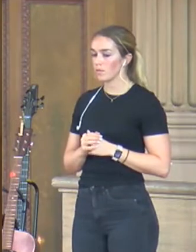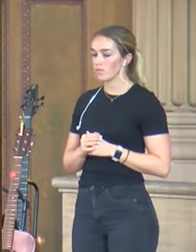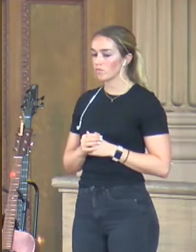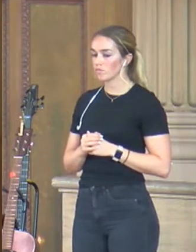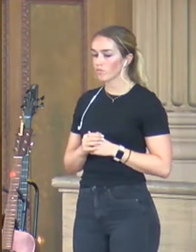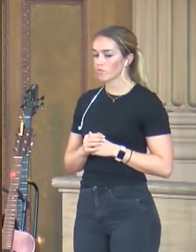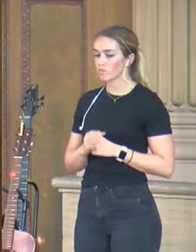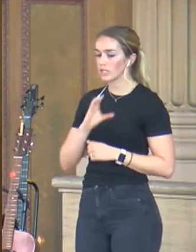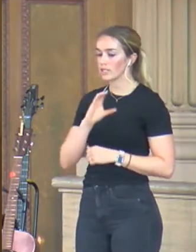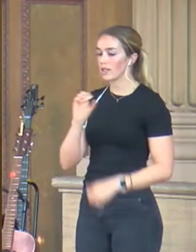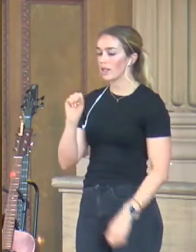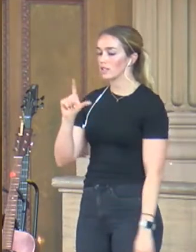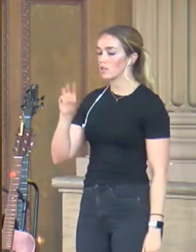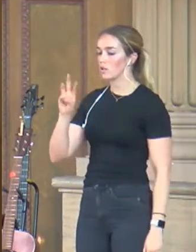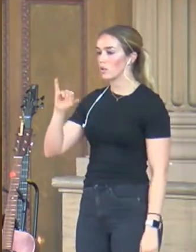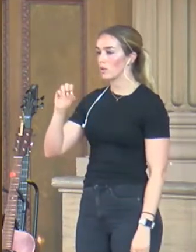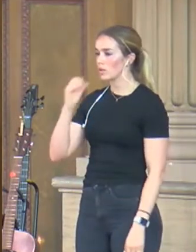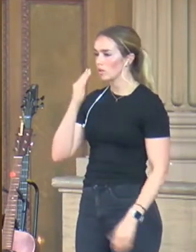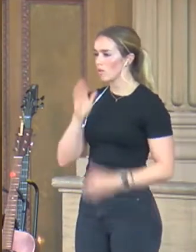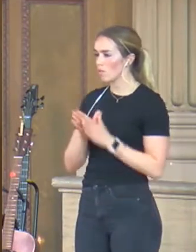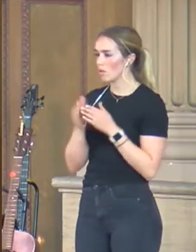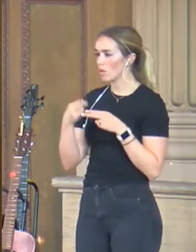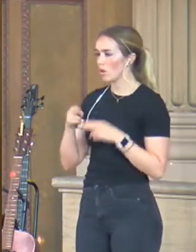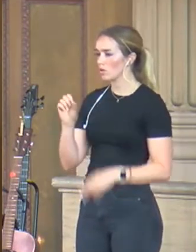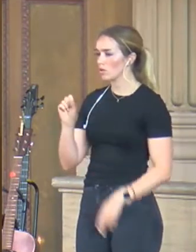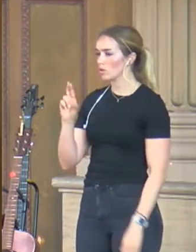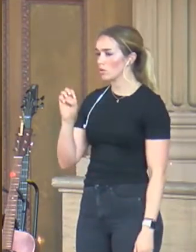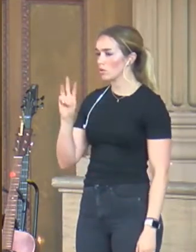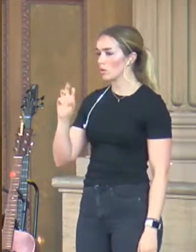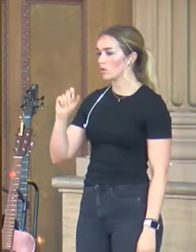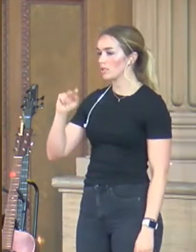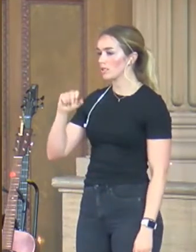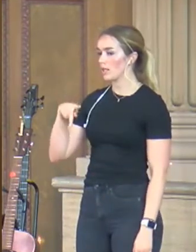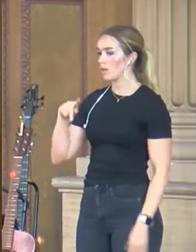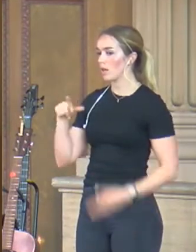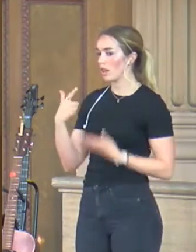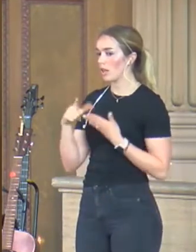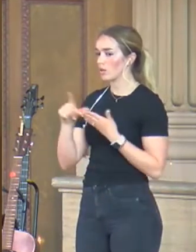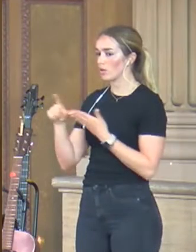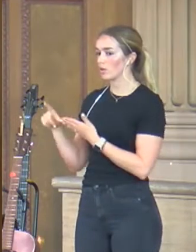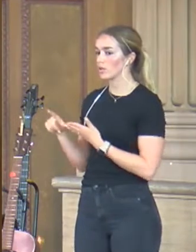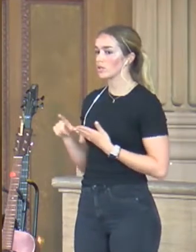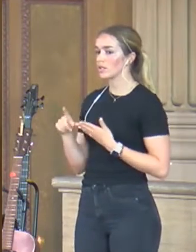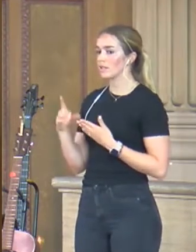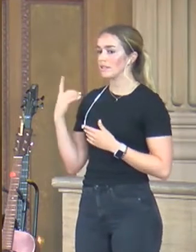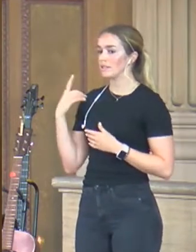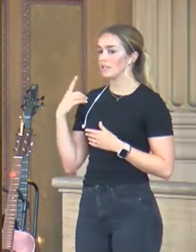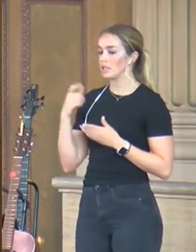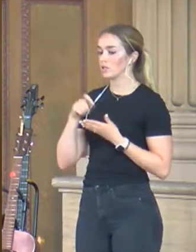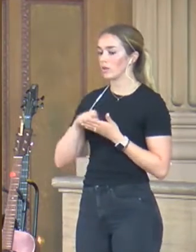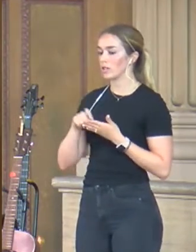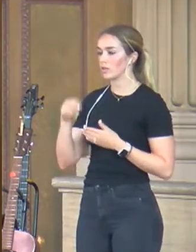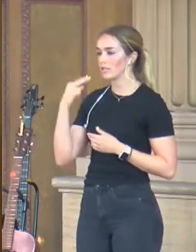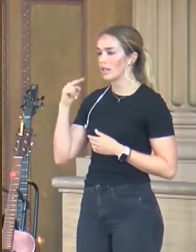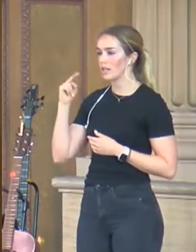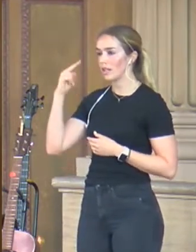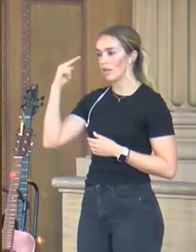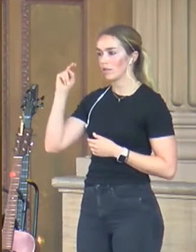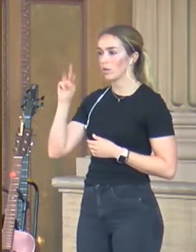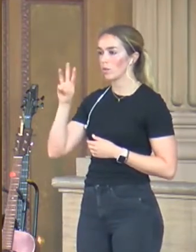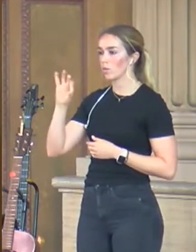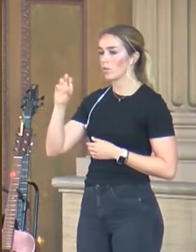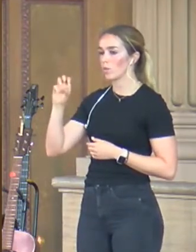In C.S. Lewis's Screwtape Letters, the premise is that a senior demon is writing to his nephew, Wormwood, and he's coaching him